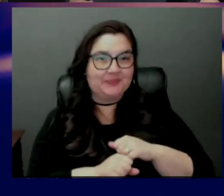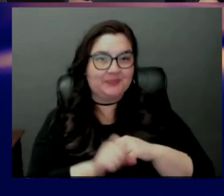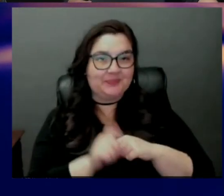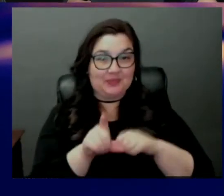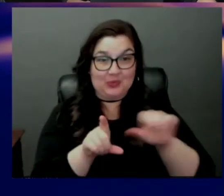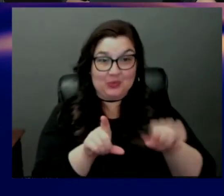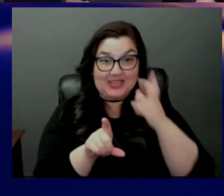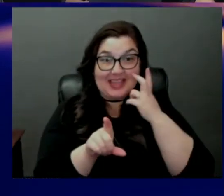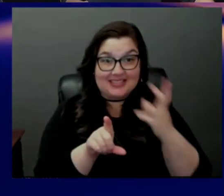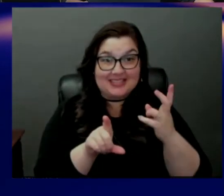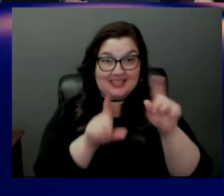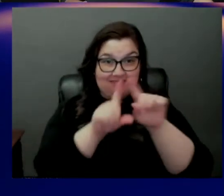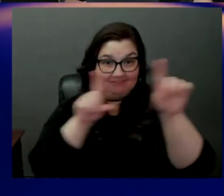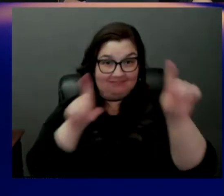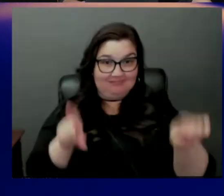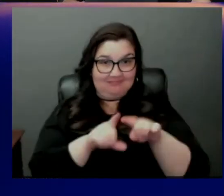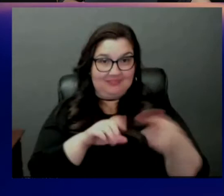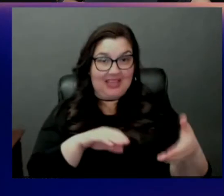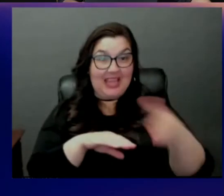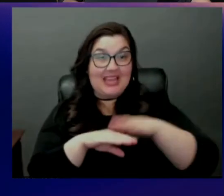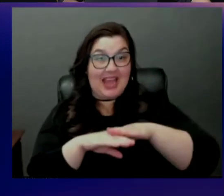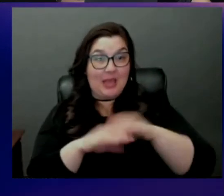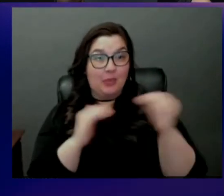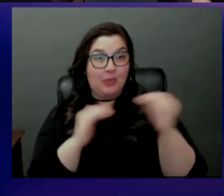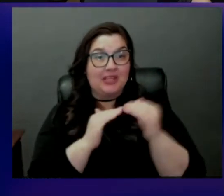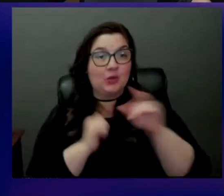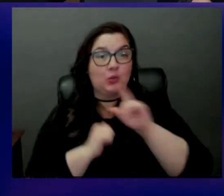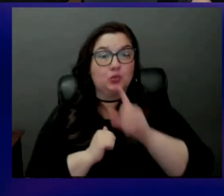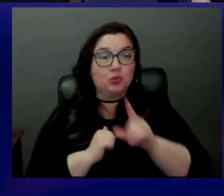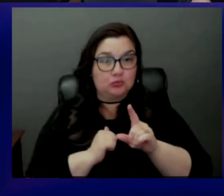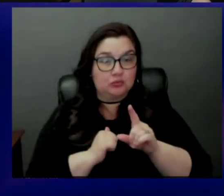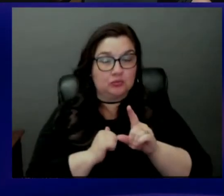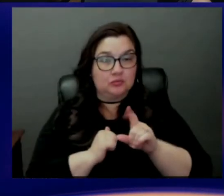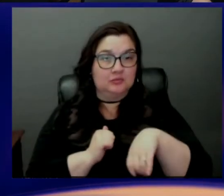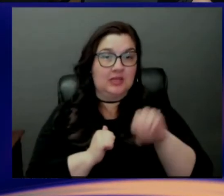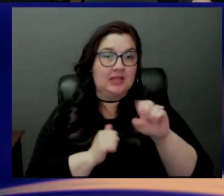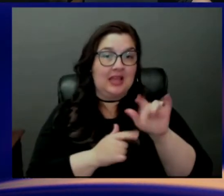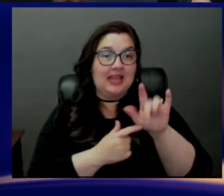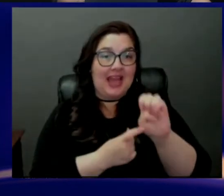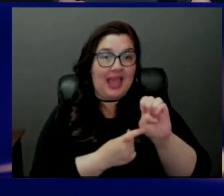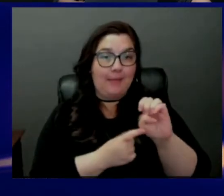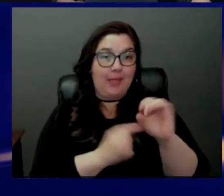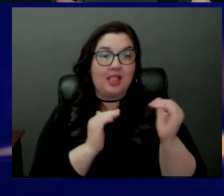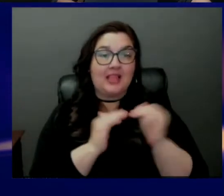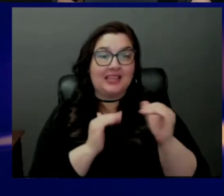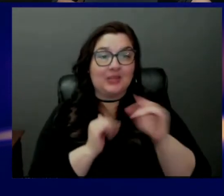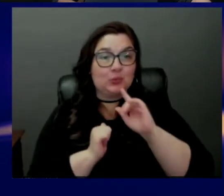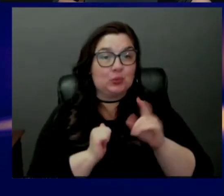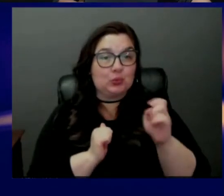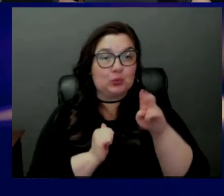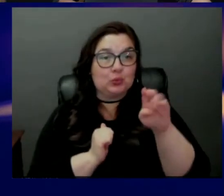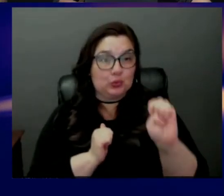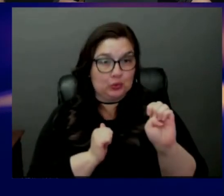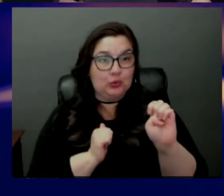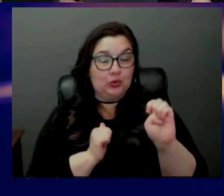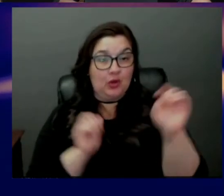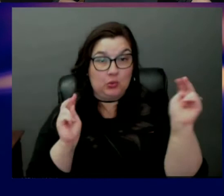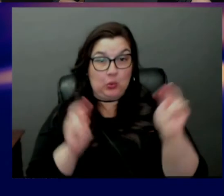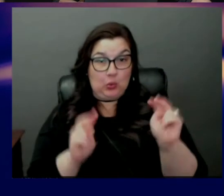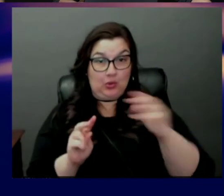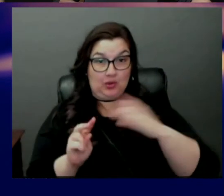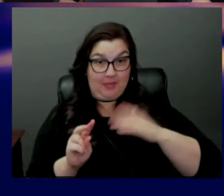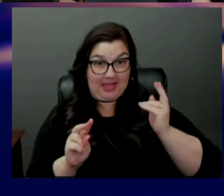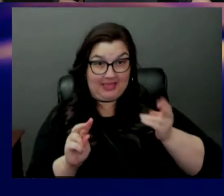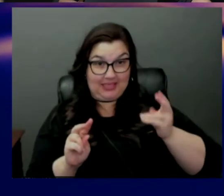that enable equals true inside here. So that's when I turned it on. Enable equals true. If you look at my history here a little bit, you